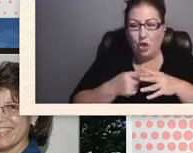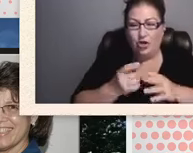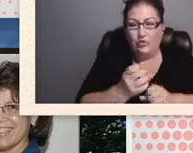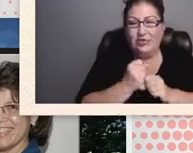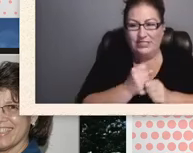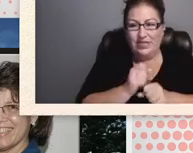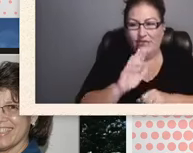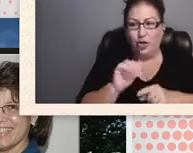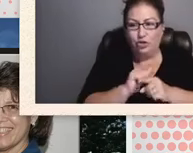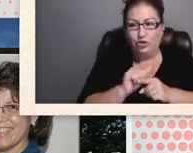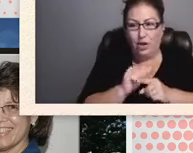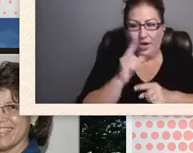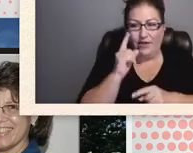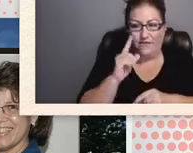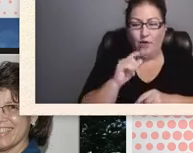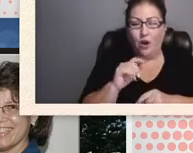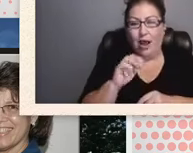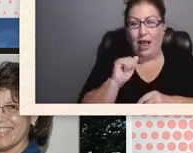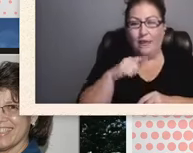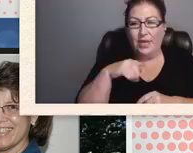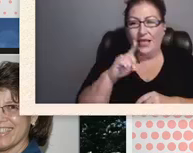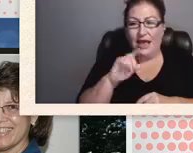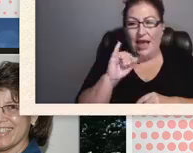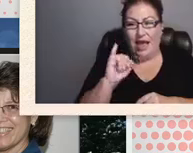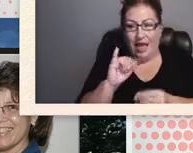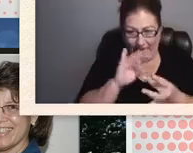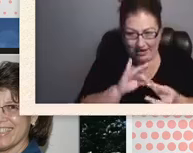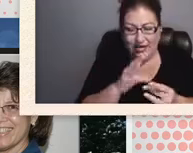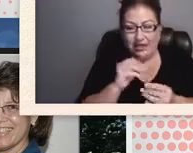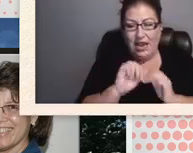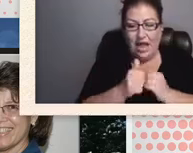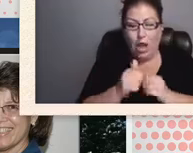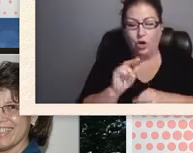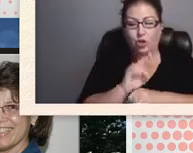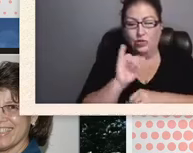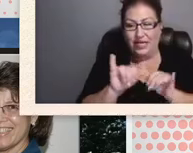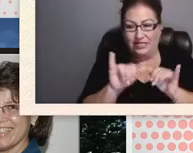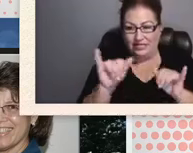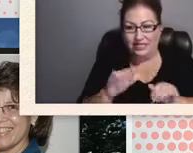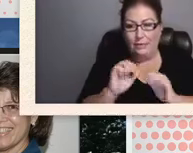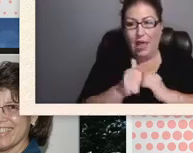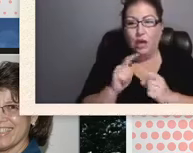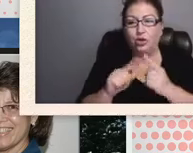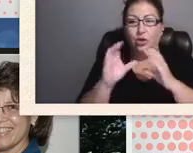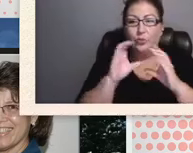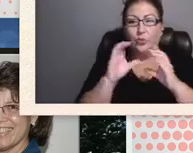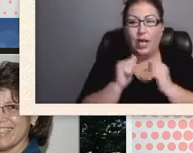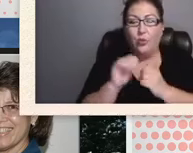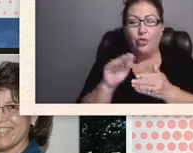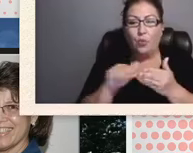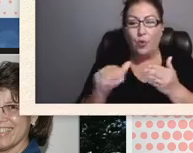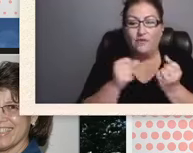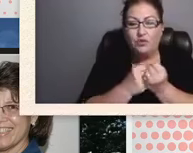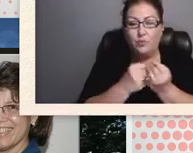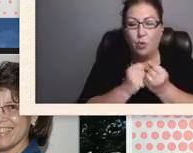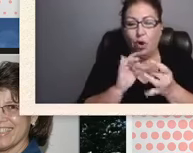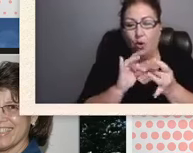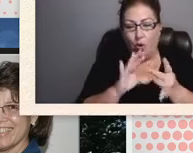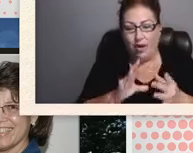training for APD iConnect and how to use the system and how to communicate with your waiver support coordinator.